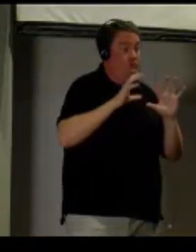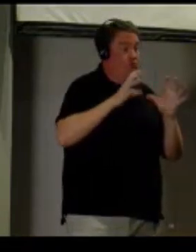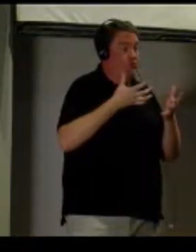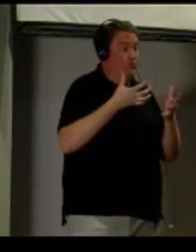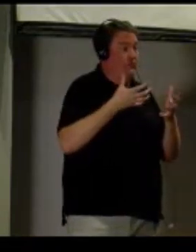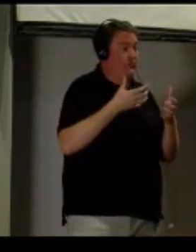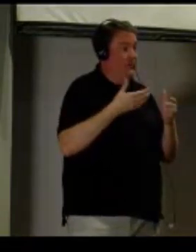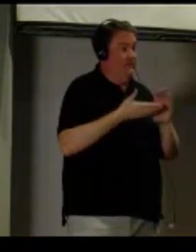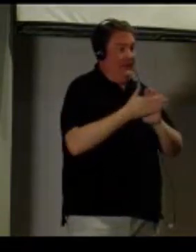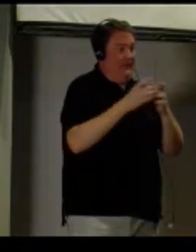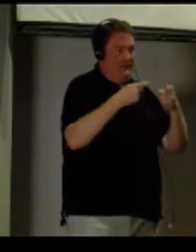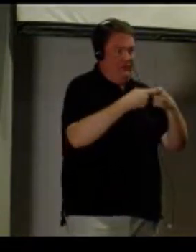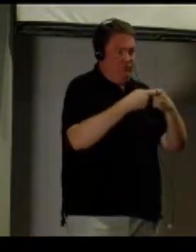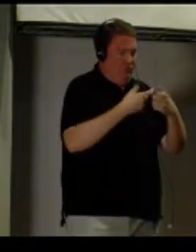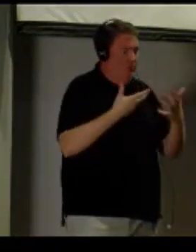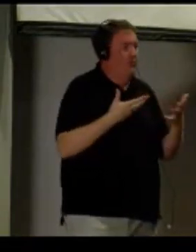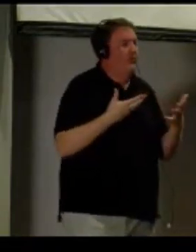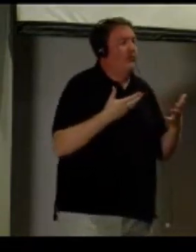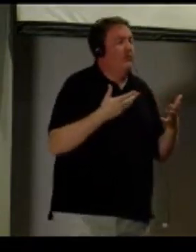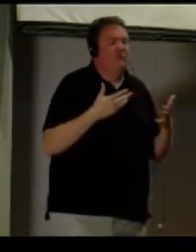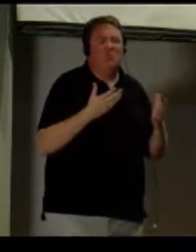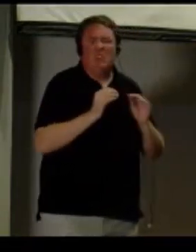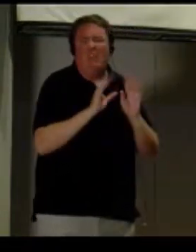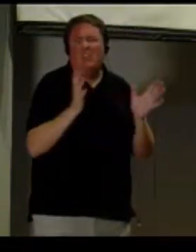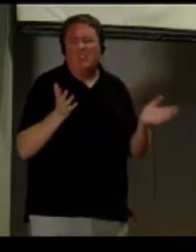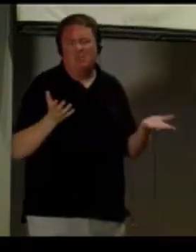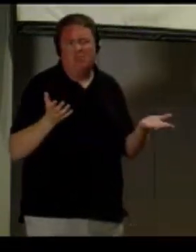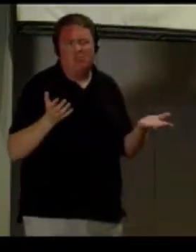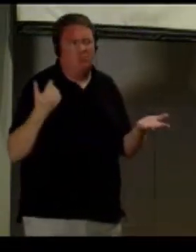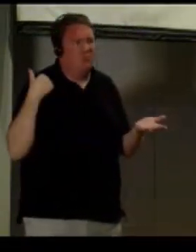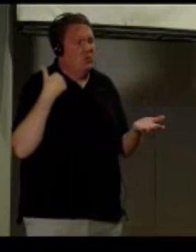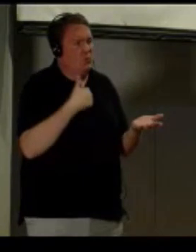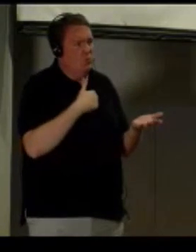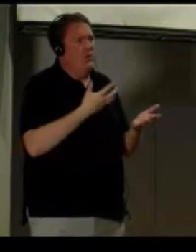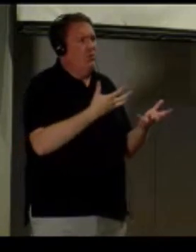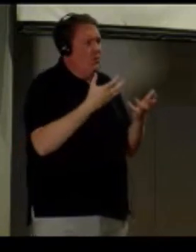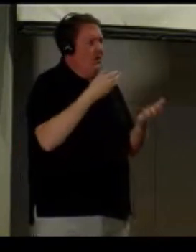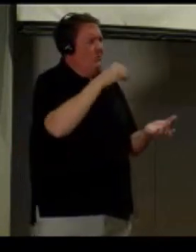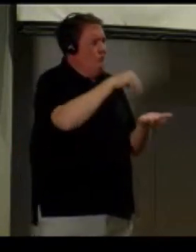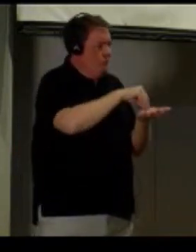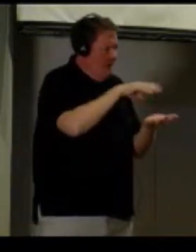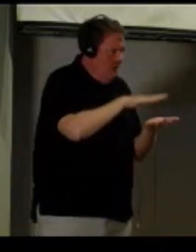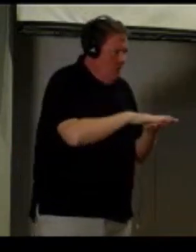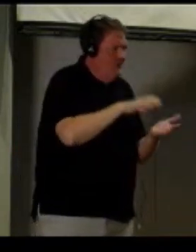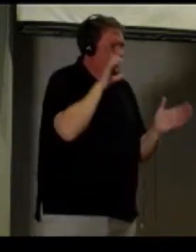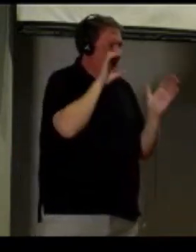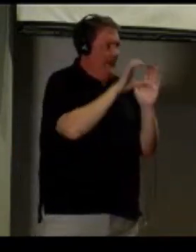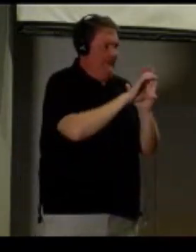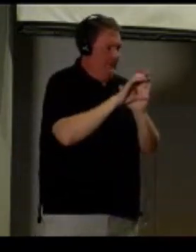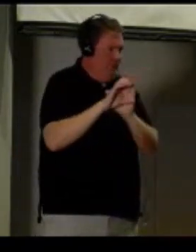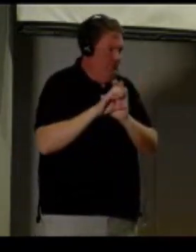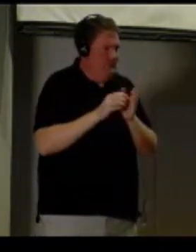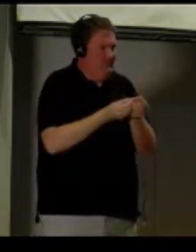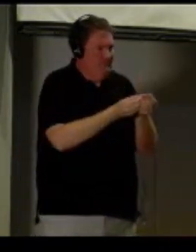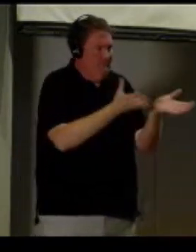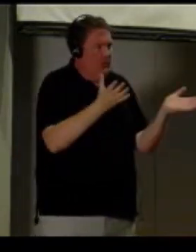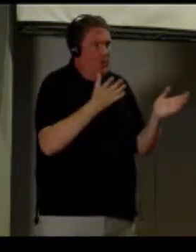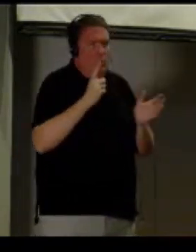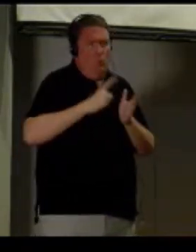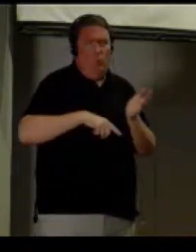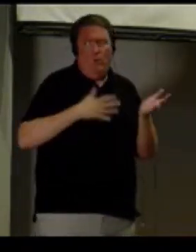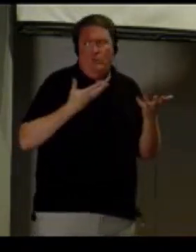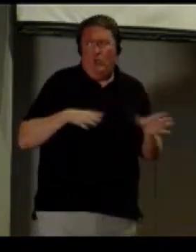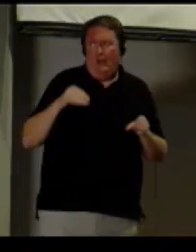was pretty obvious because we wanted to try to reach, to have records and images of as many things that were on view in the museum